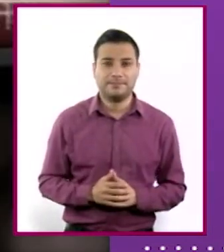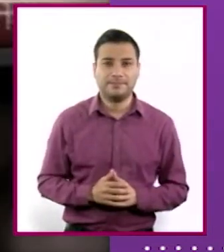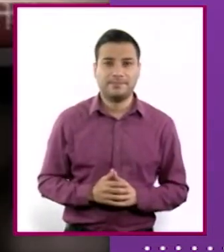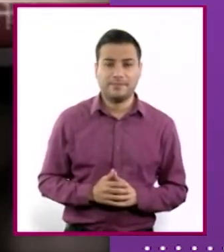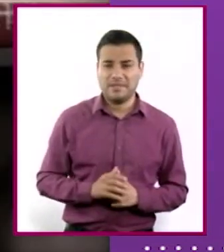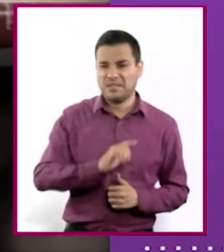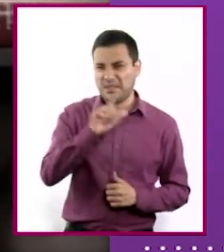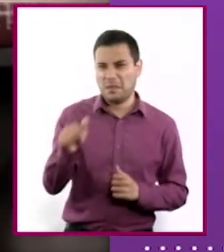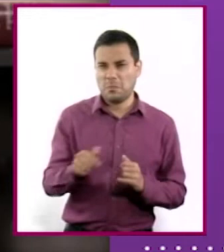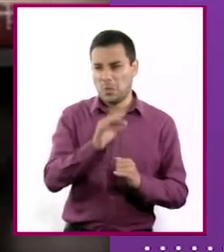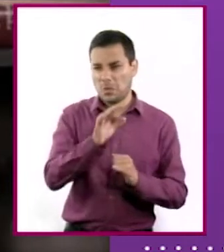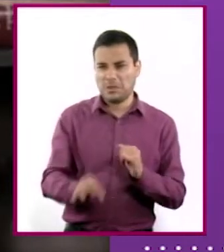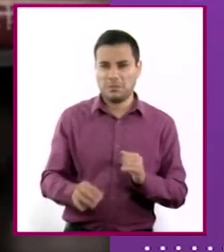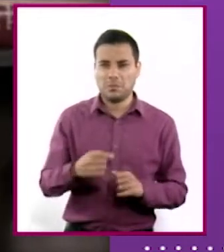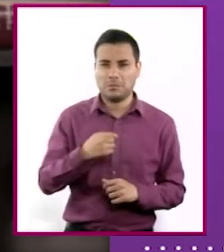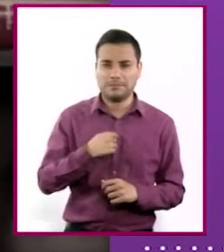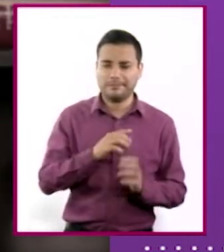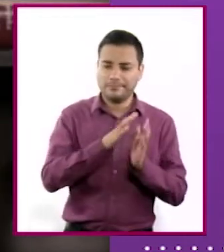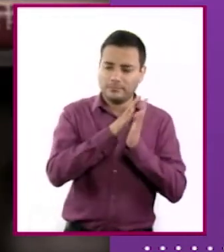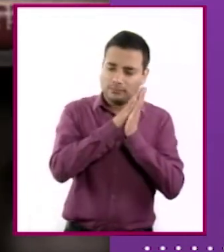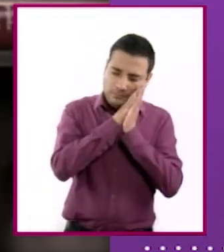Finally, I went to sleep.